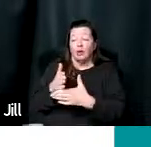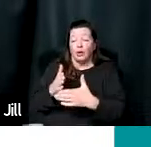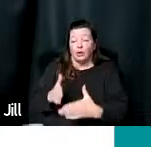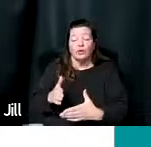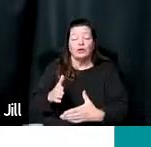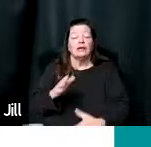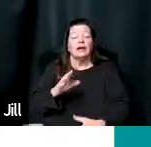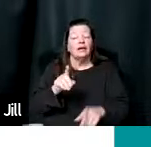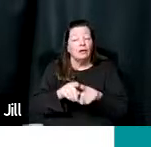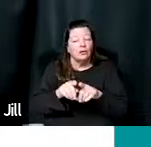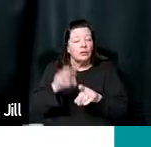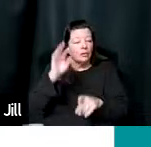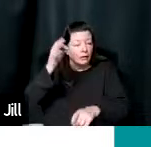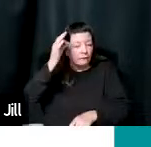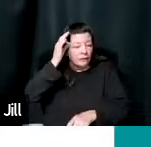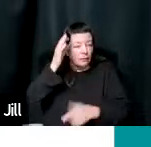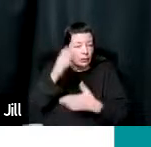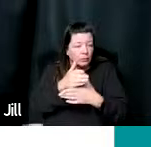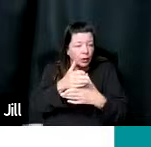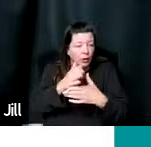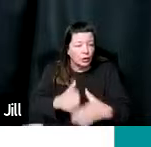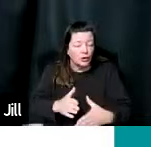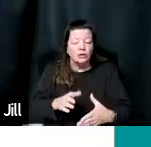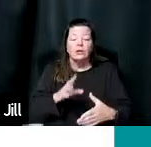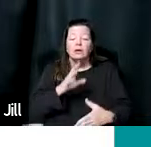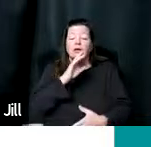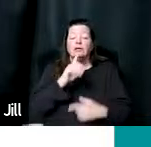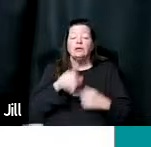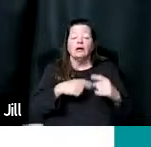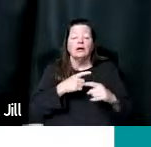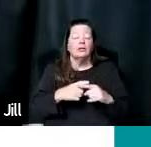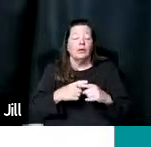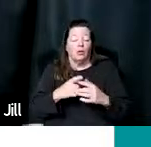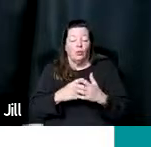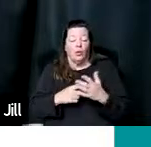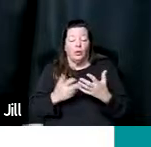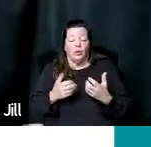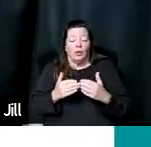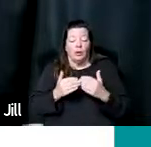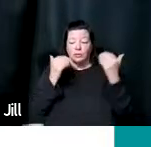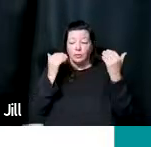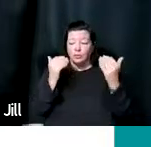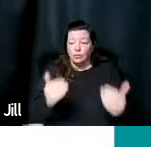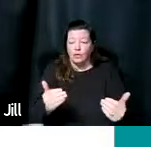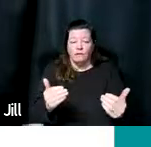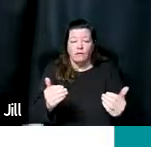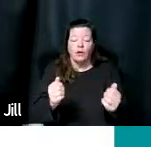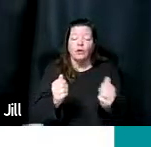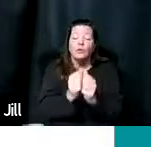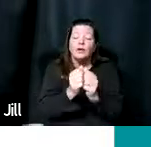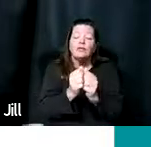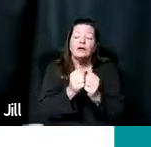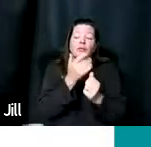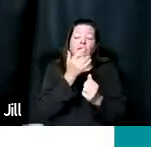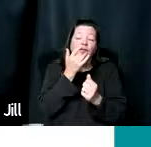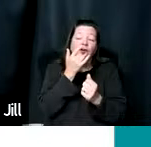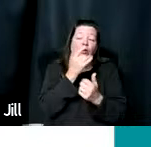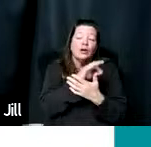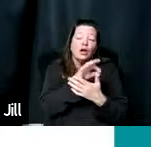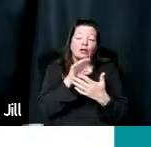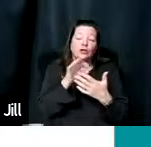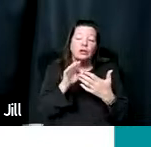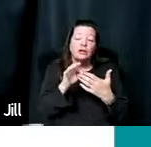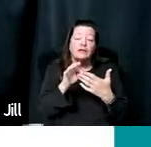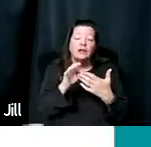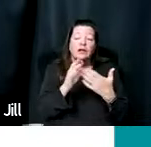federal partners to start talking about what we want to move forward for a preferred alternative to take into the